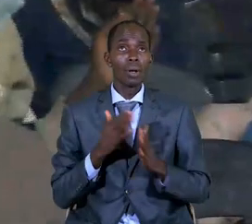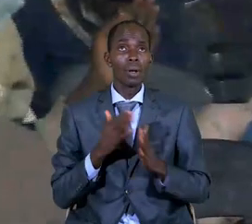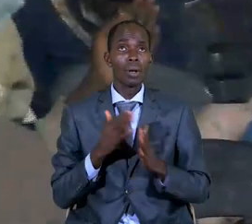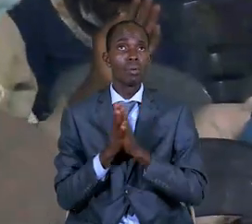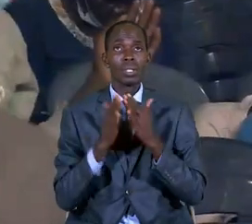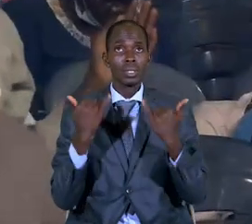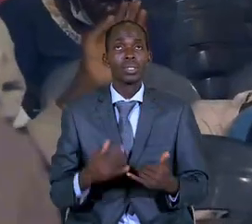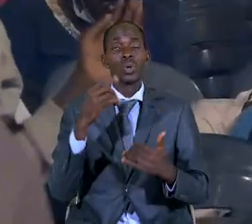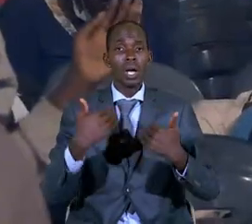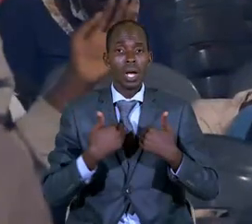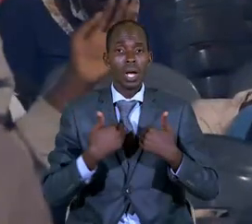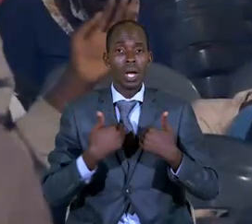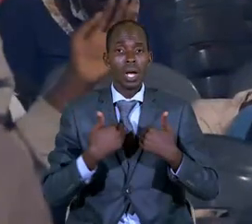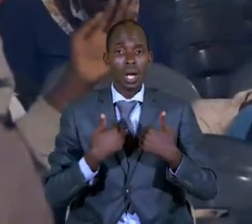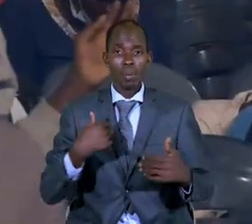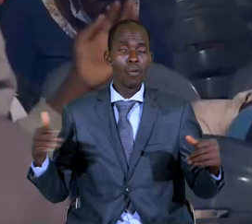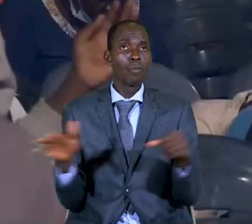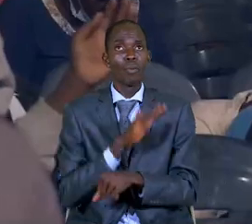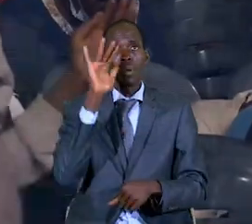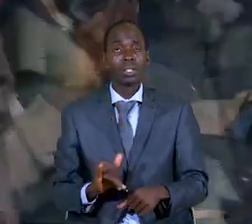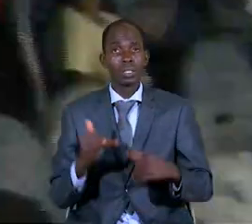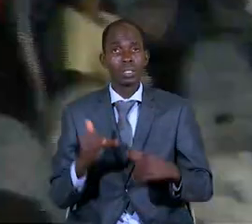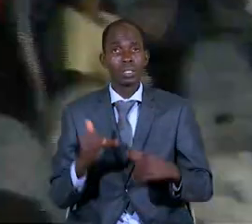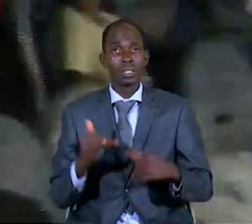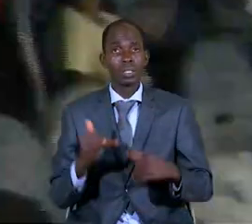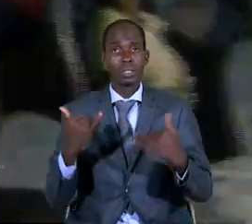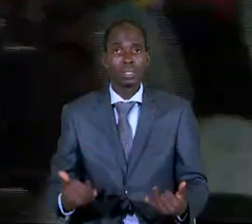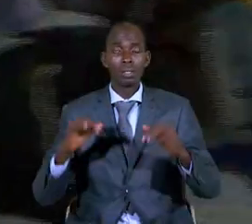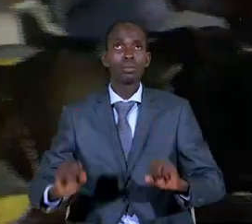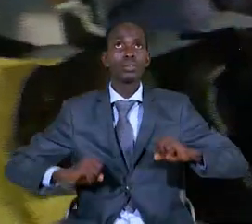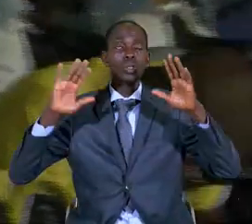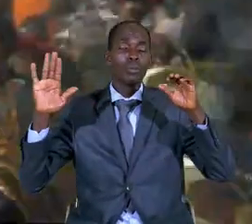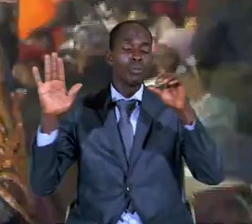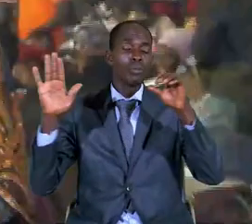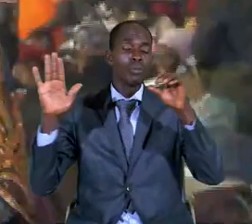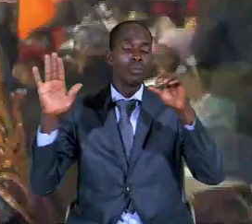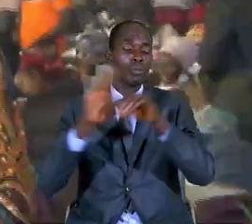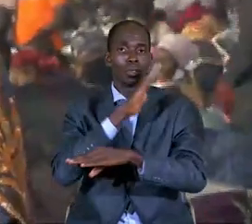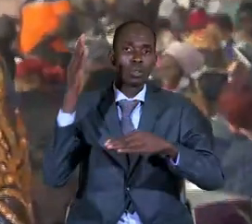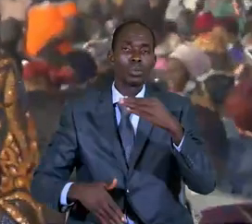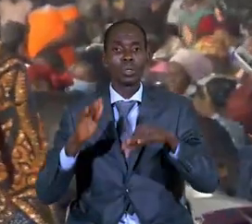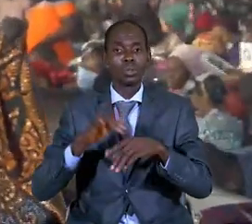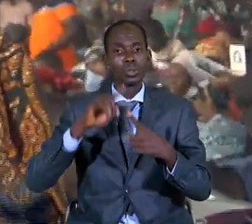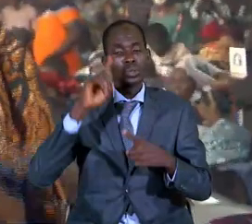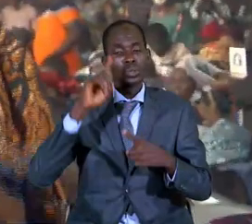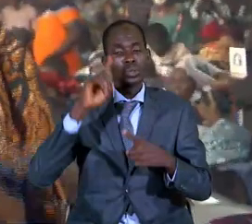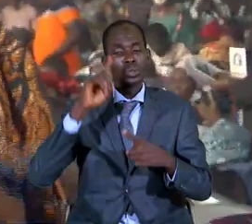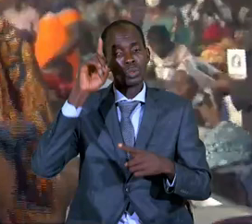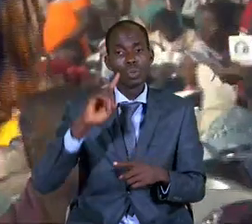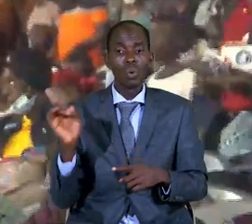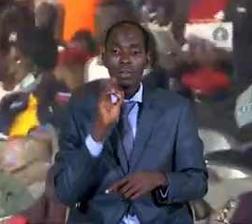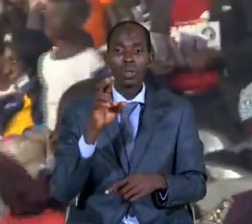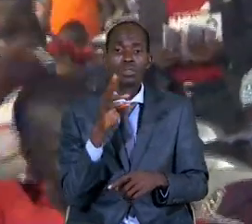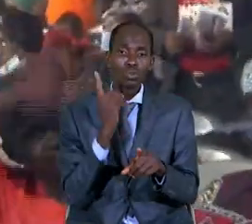have me completely surrendered completely unto you. Wherever you are, just